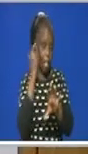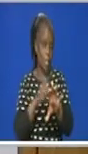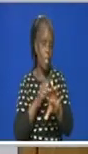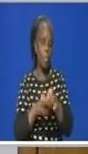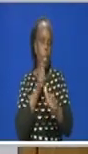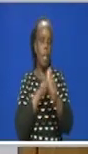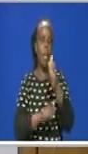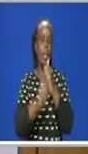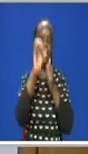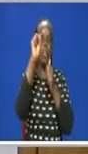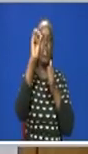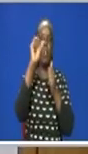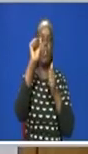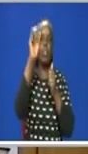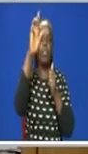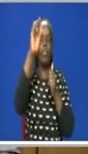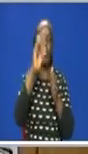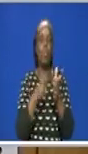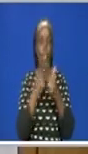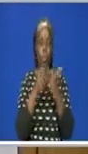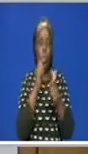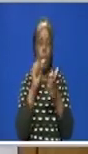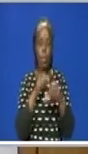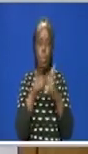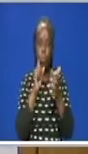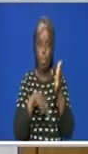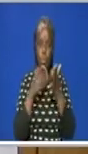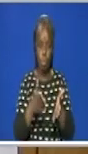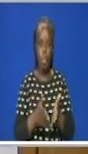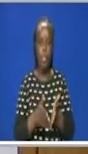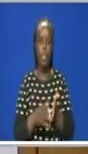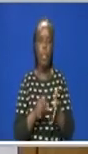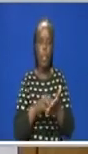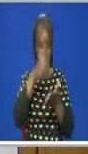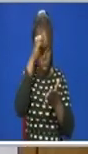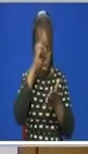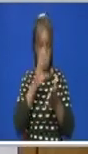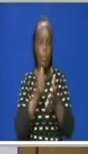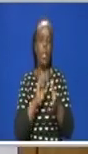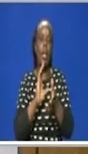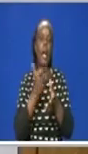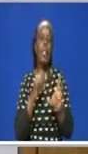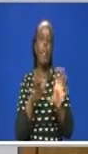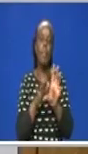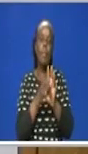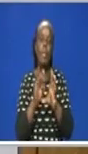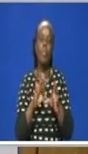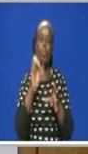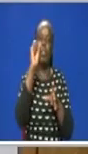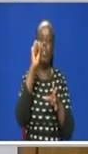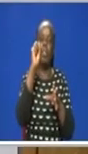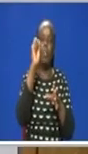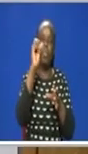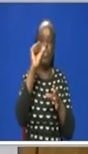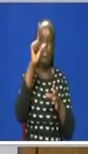solar system. What are we talking about today? Today we are going to look at other members of the solar system. Or other members, because other members of when you are